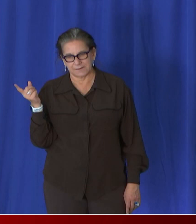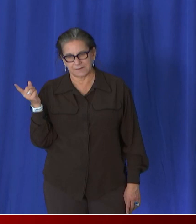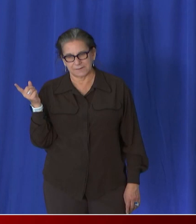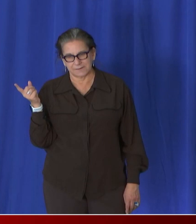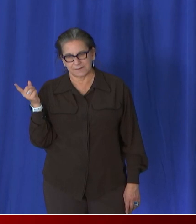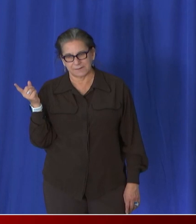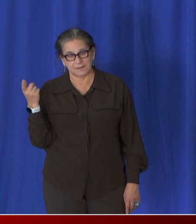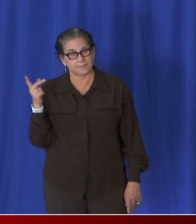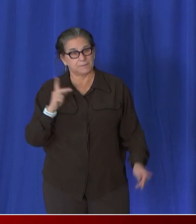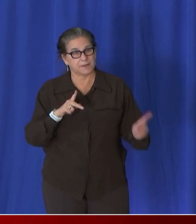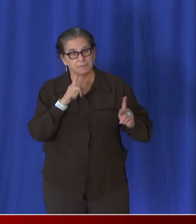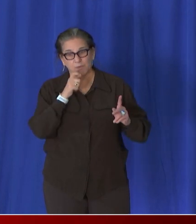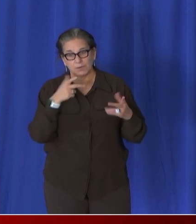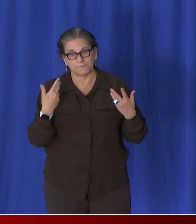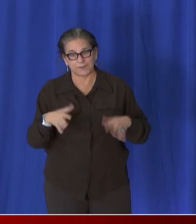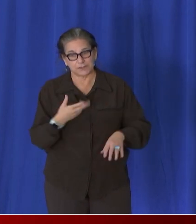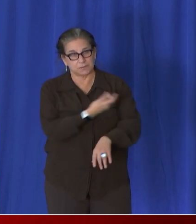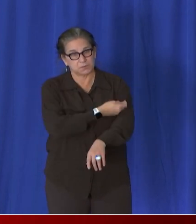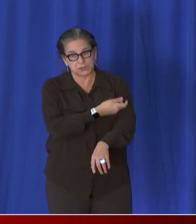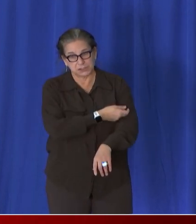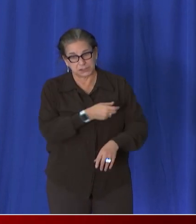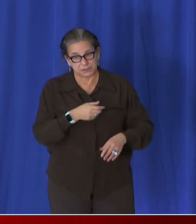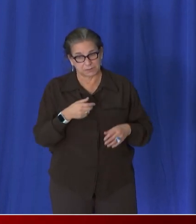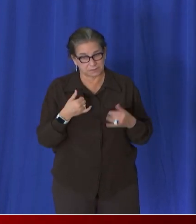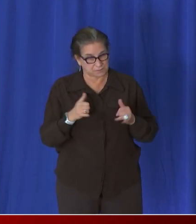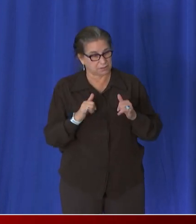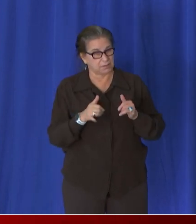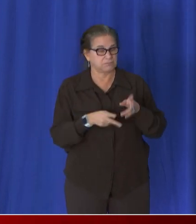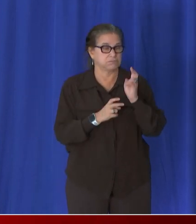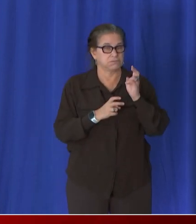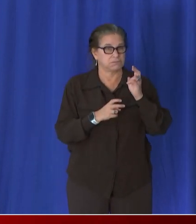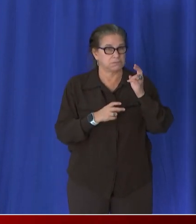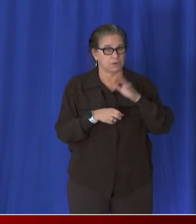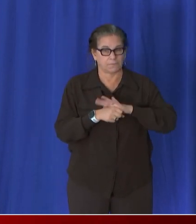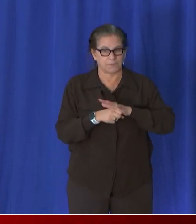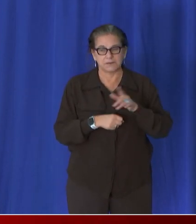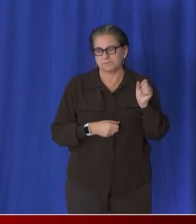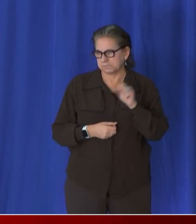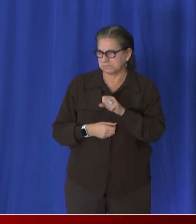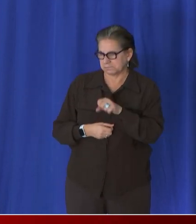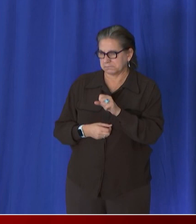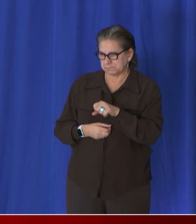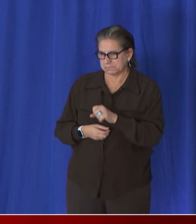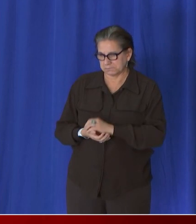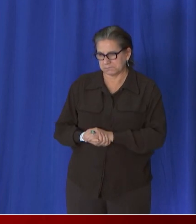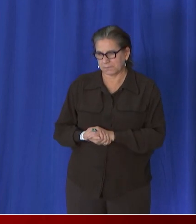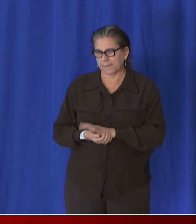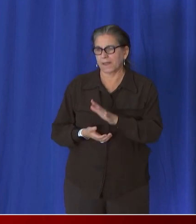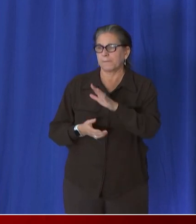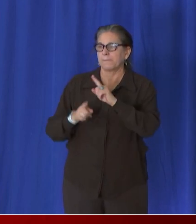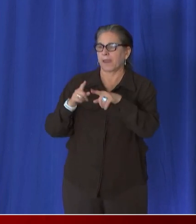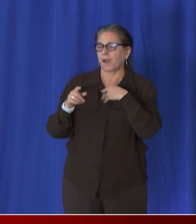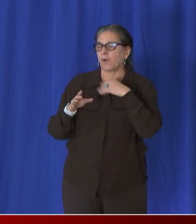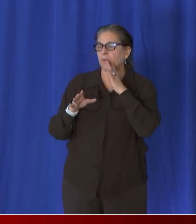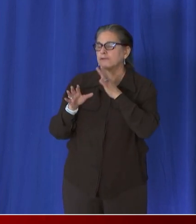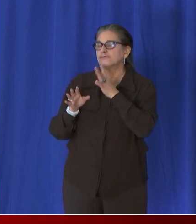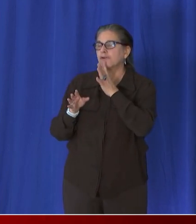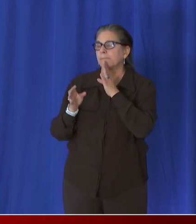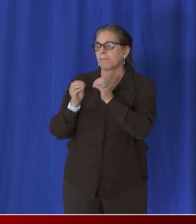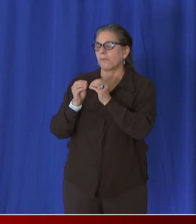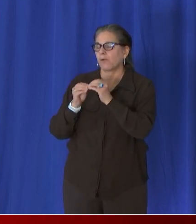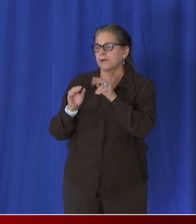that? We are tracking that data. I don't have anything to share specifically about that. Okay, I'll follow up. And then I also wanted to ask about the DC